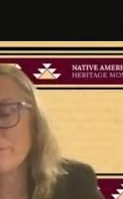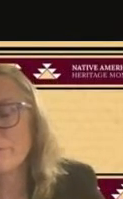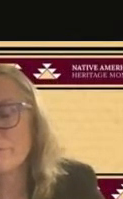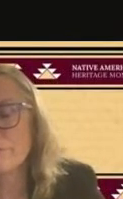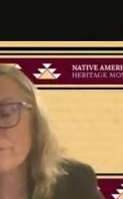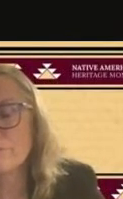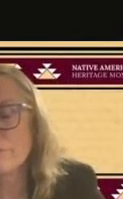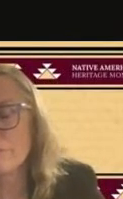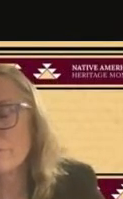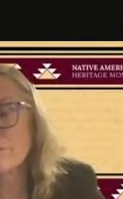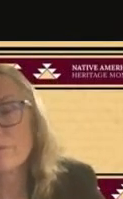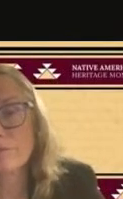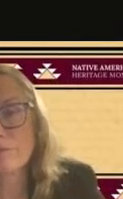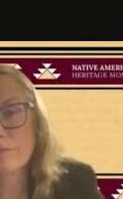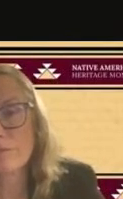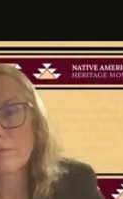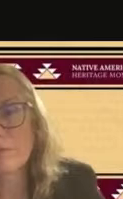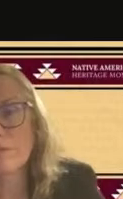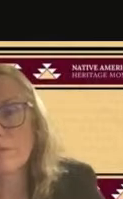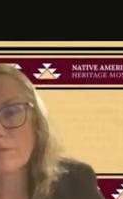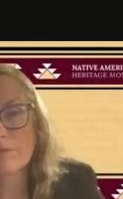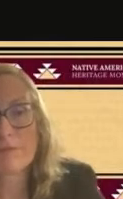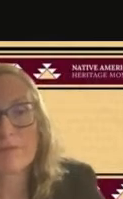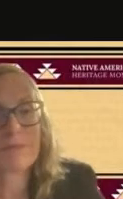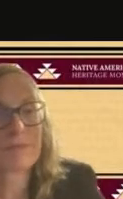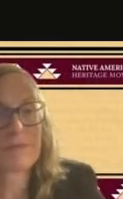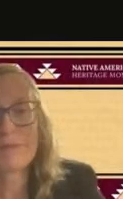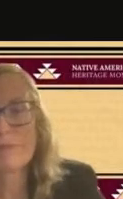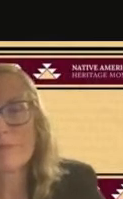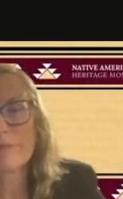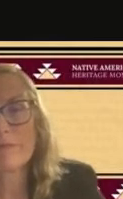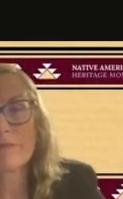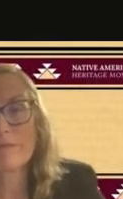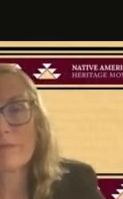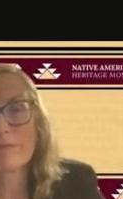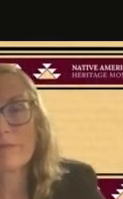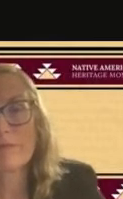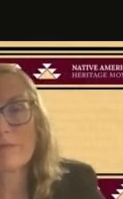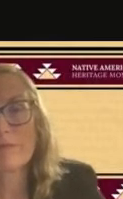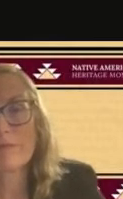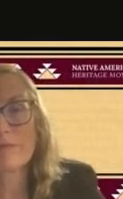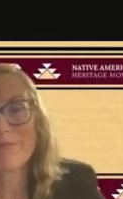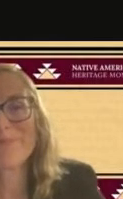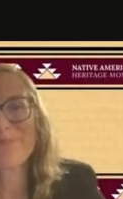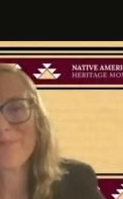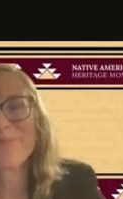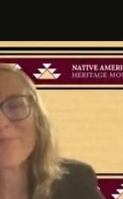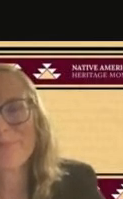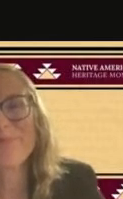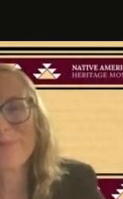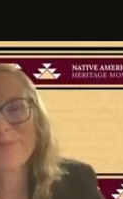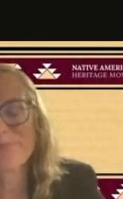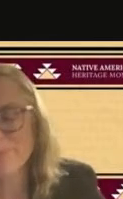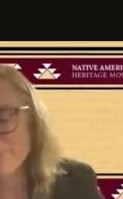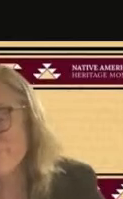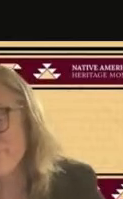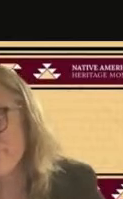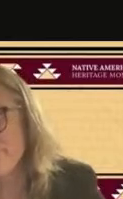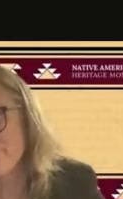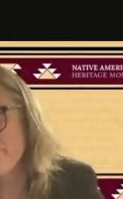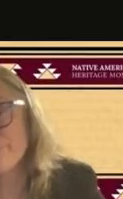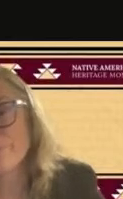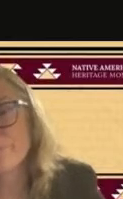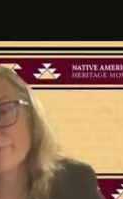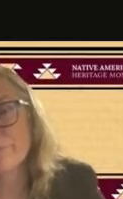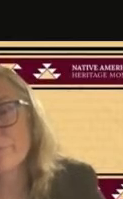get tedious, and maybe at times it felt a little bit. But I have to say, it was really exceptional work,